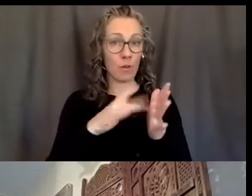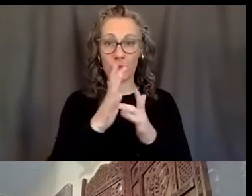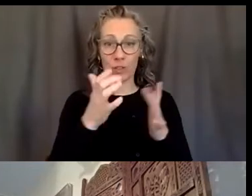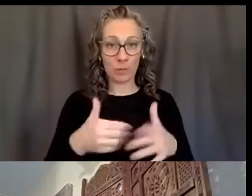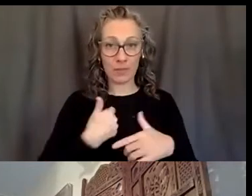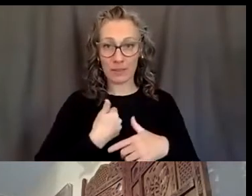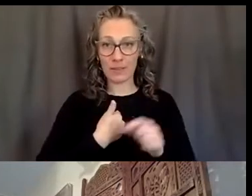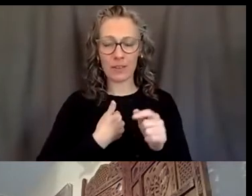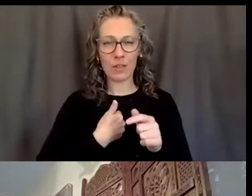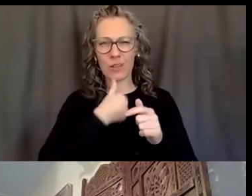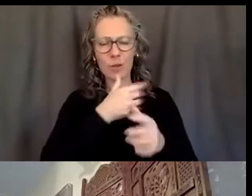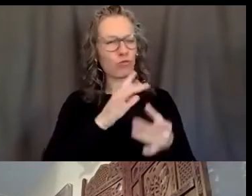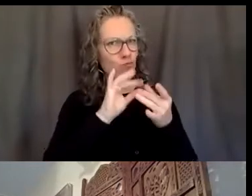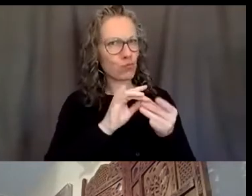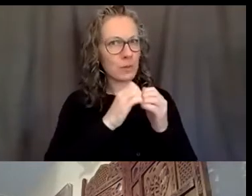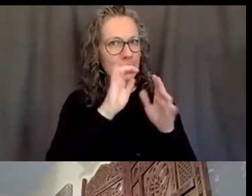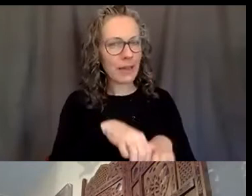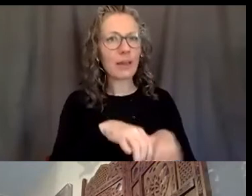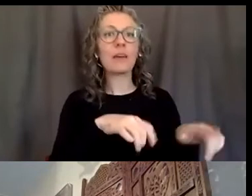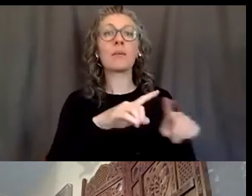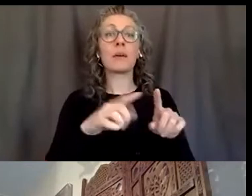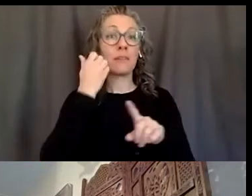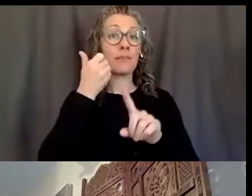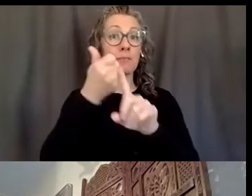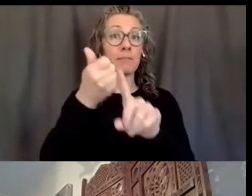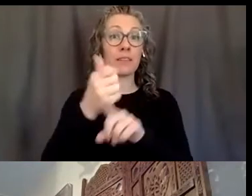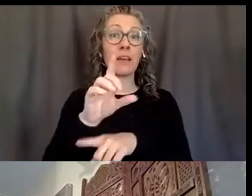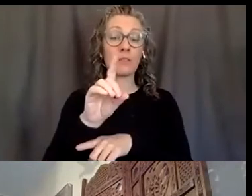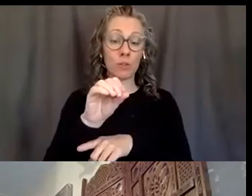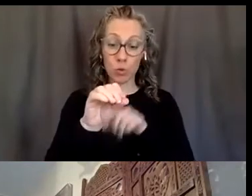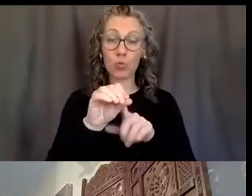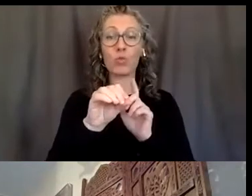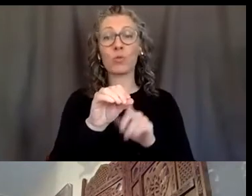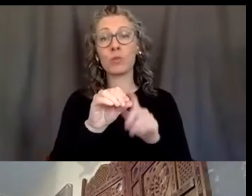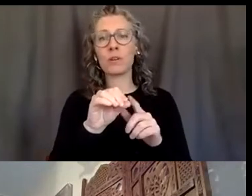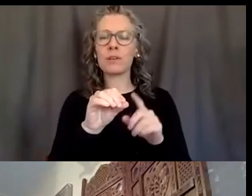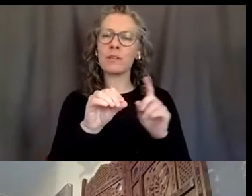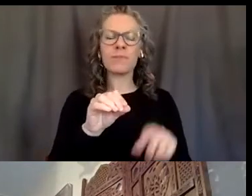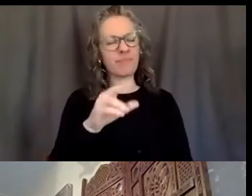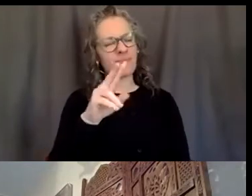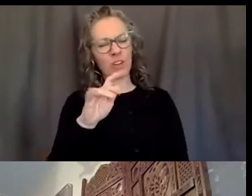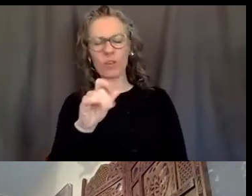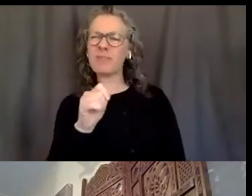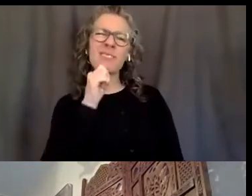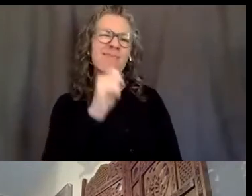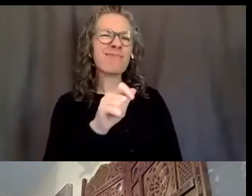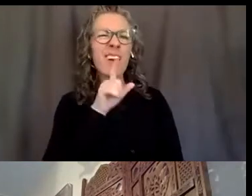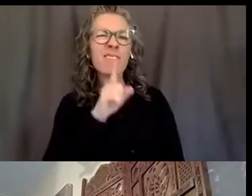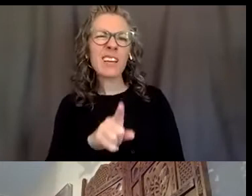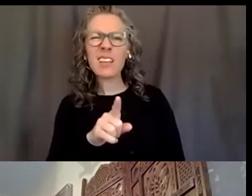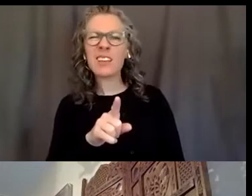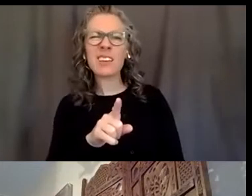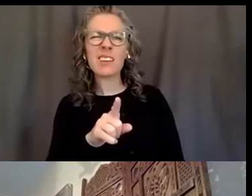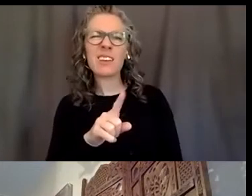a relationship with that. But if you do, and that's the filter. I don't necessarily, but I guess